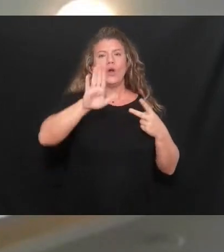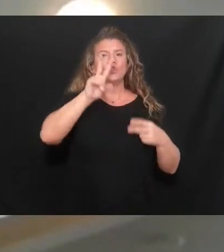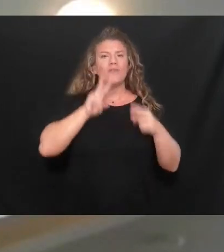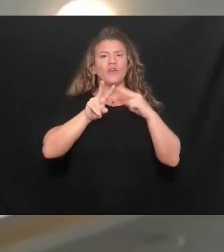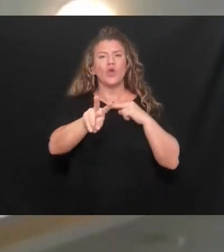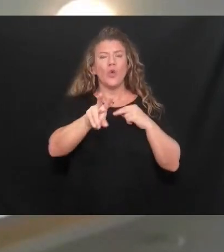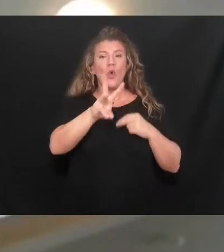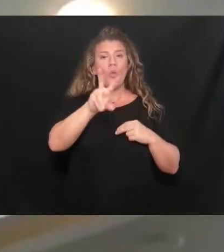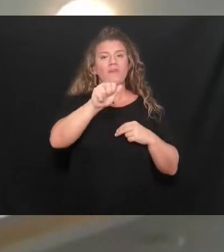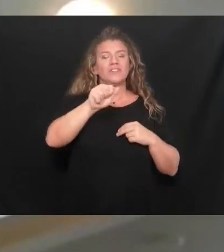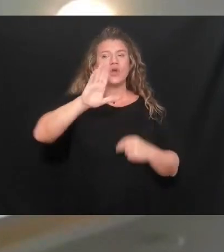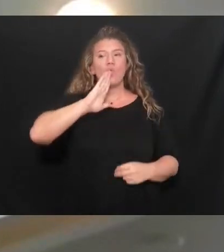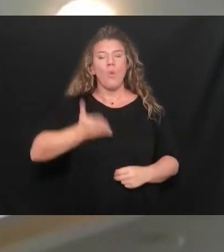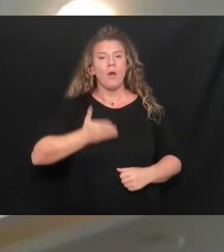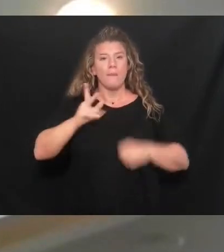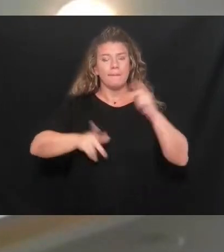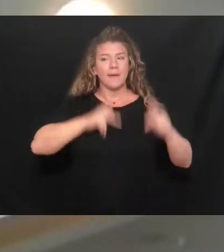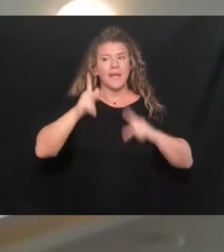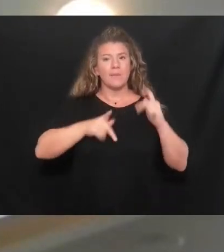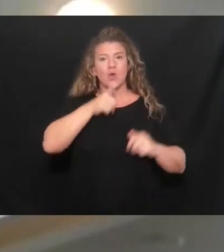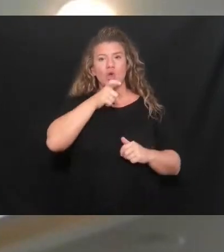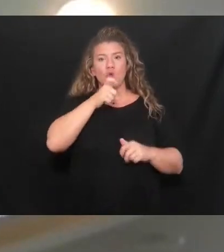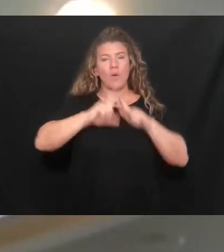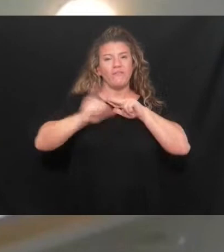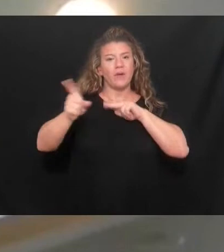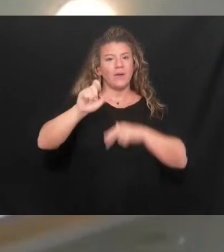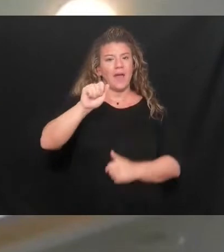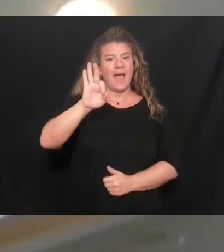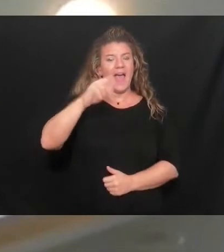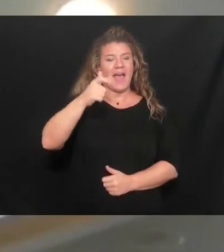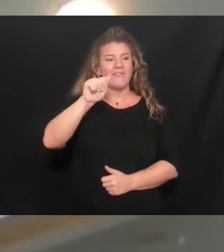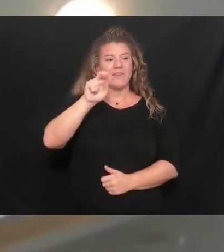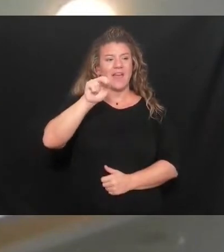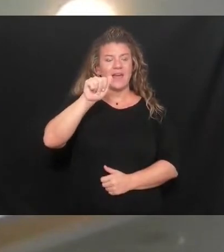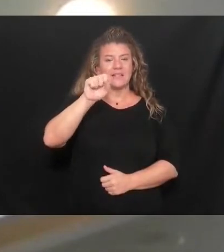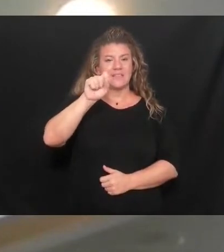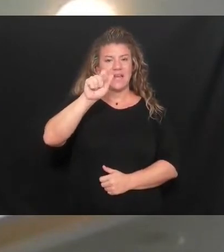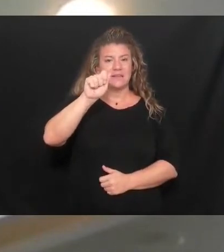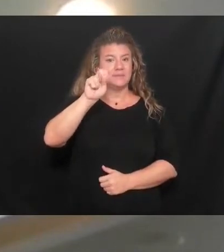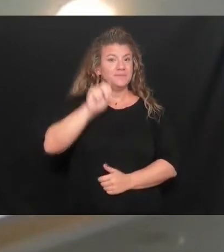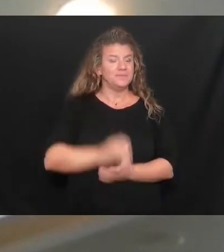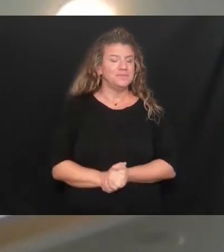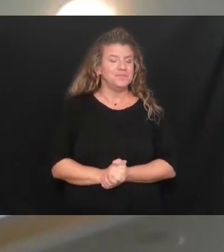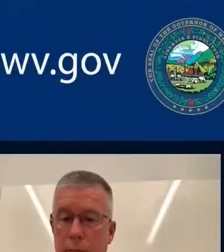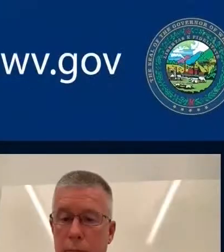on West Virginia welcoming people who are fleeing Afghanistan? Thank you.